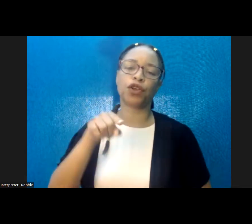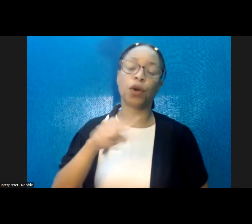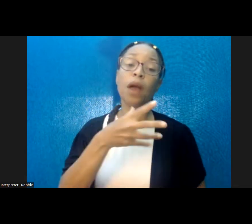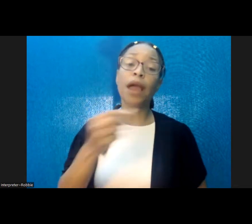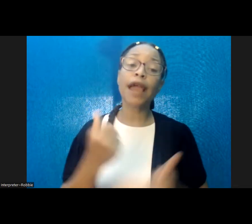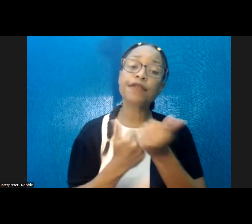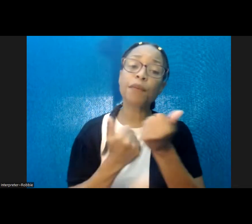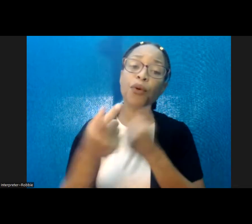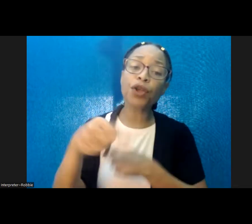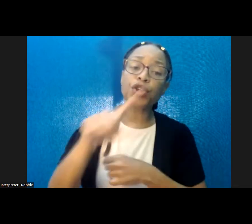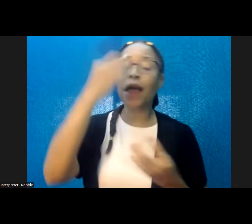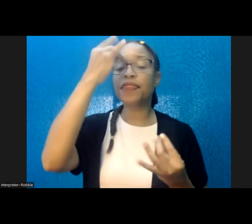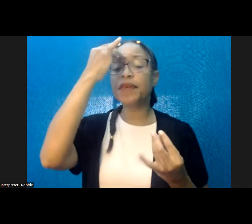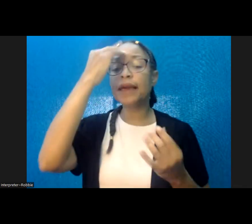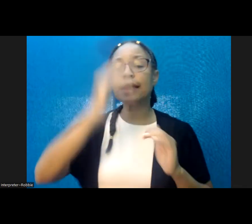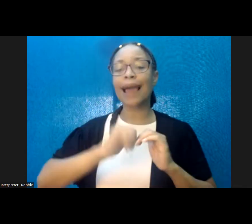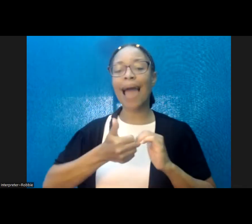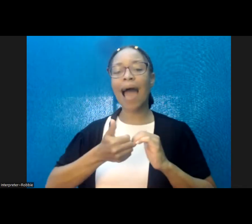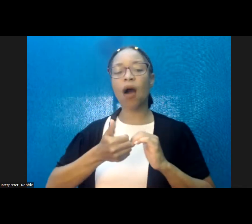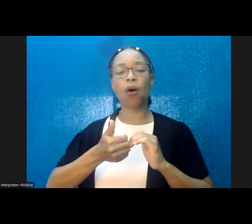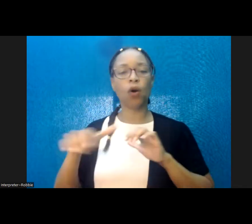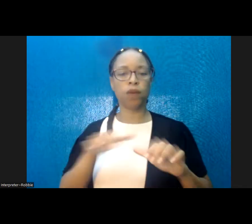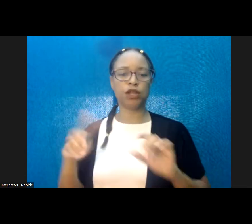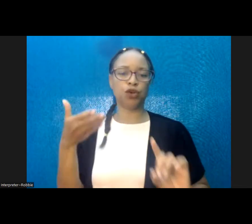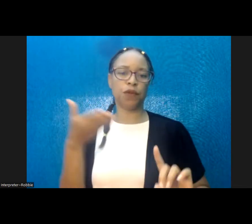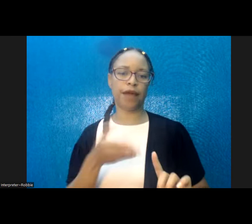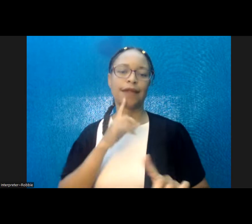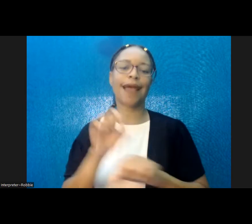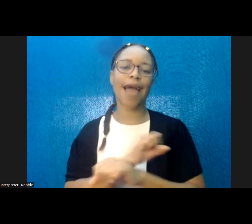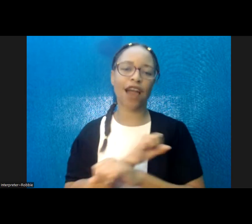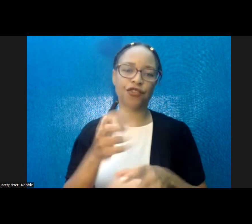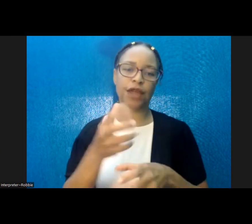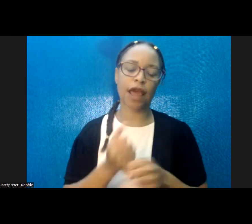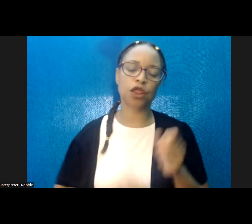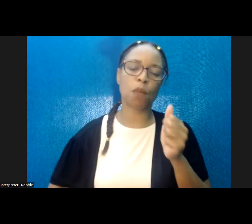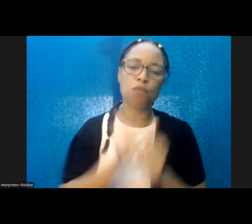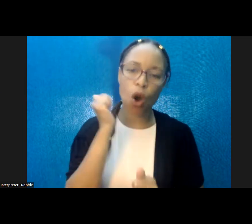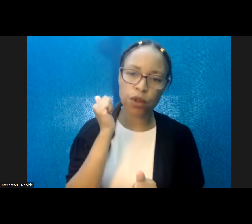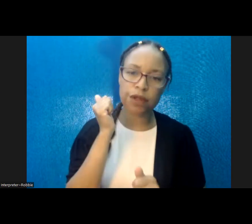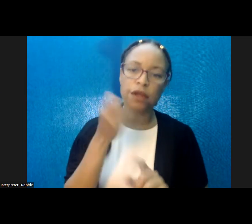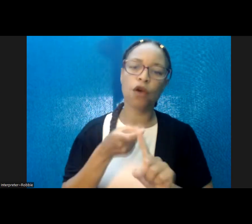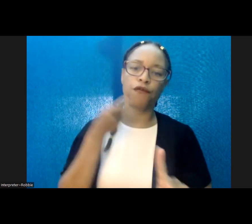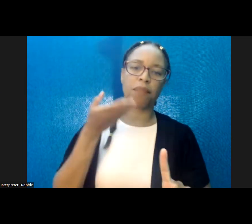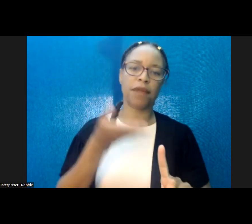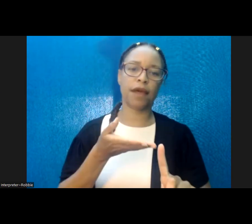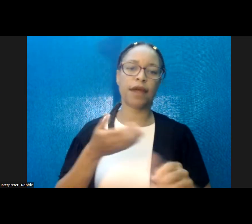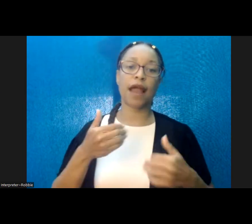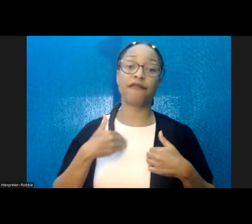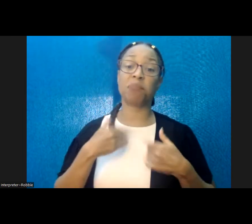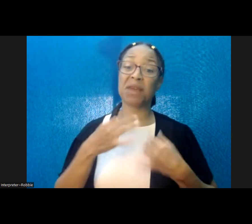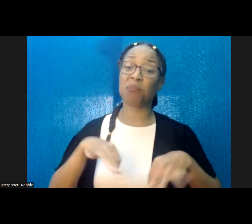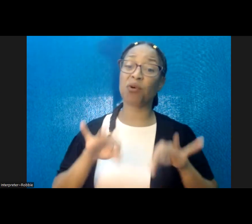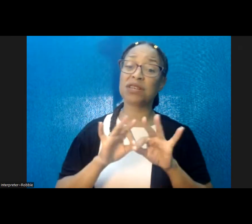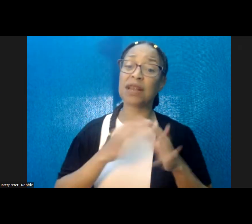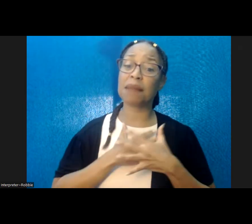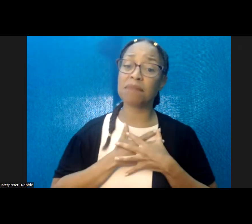you in thinking about how would we do this? How do we actually get the most from this and to have this be most meaningful